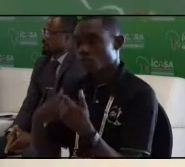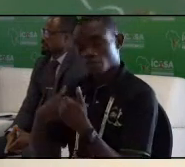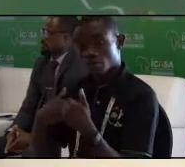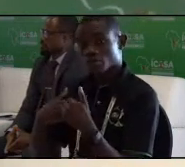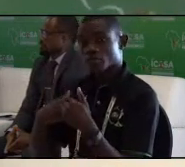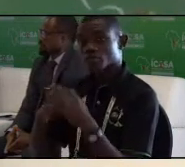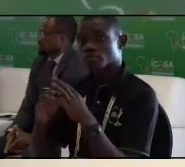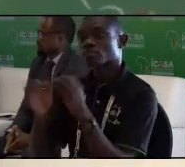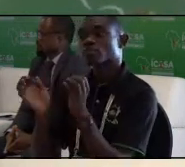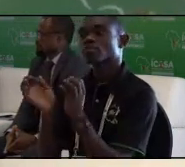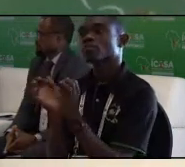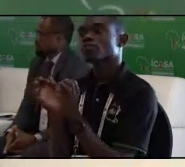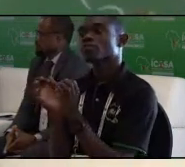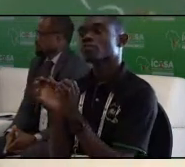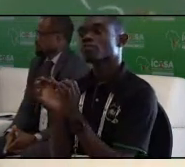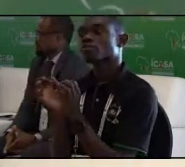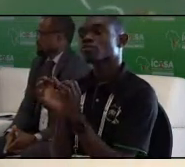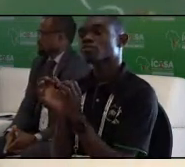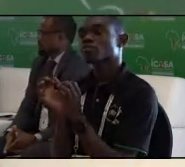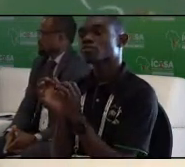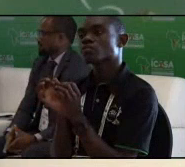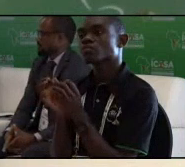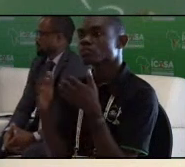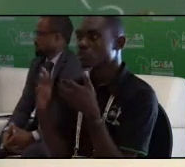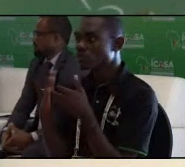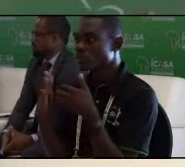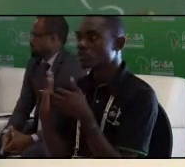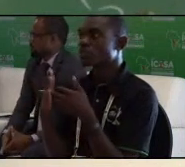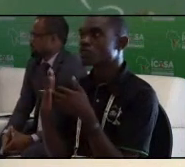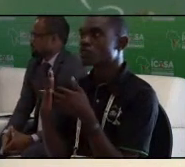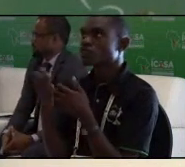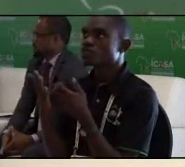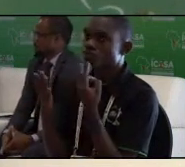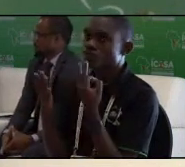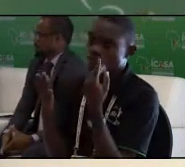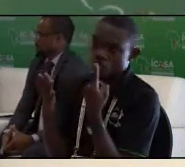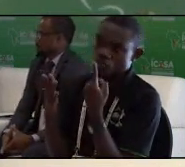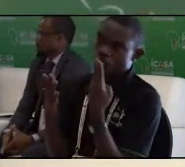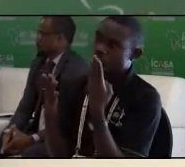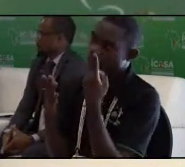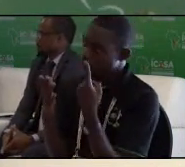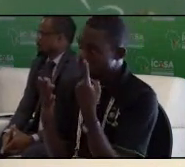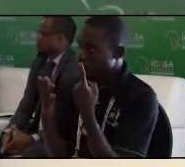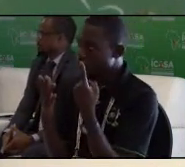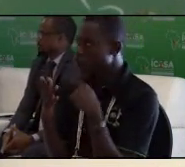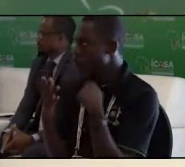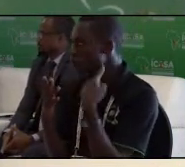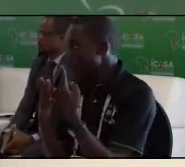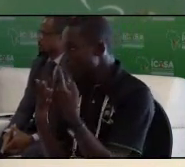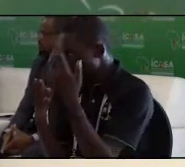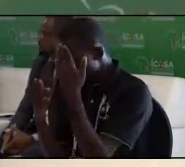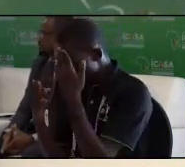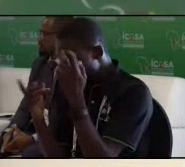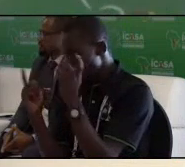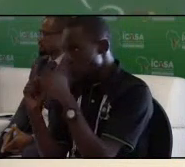sector was having what I would call expensive products, $3, $4. So the first thing was to